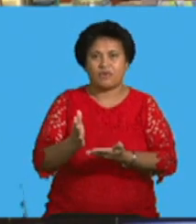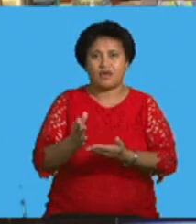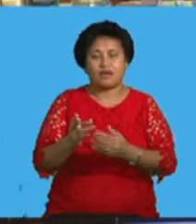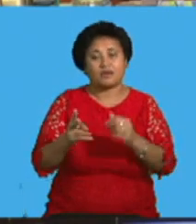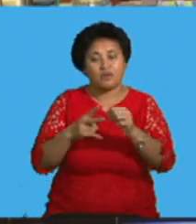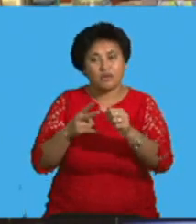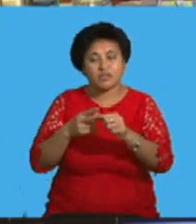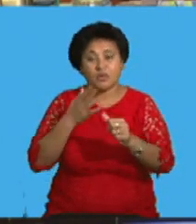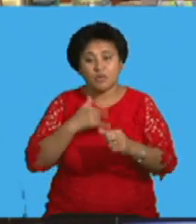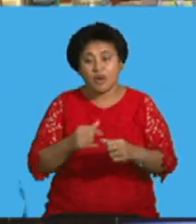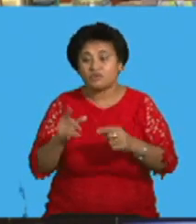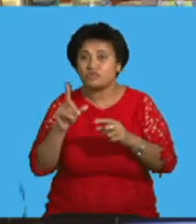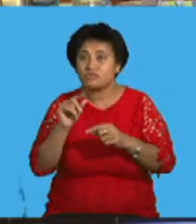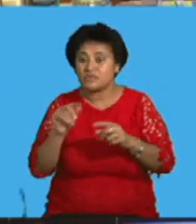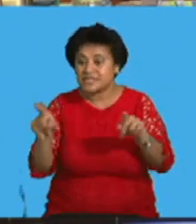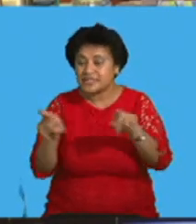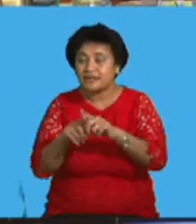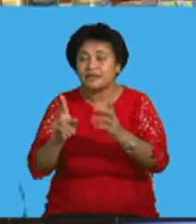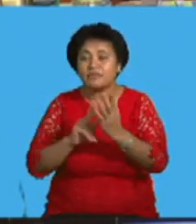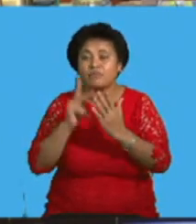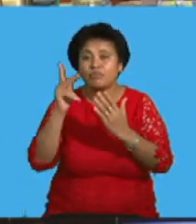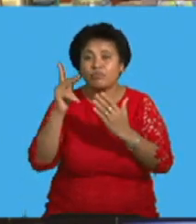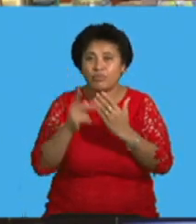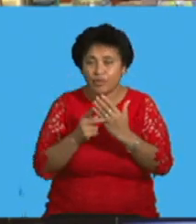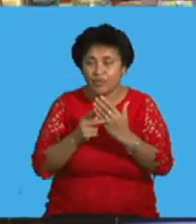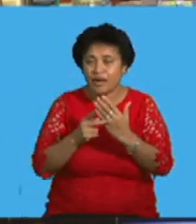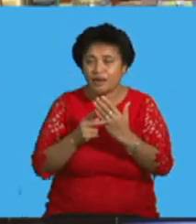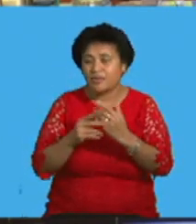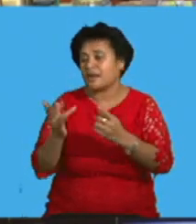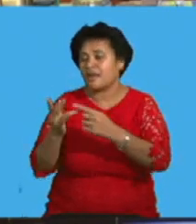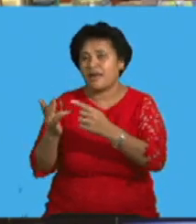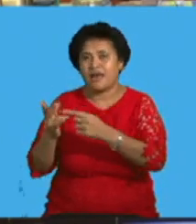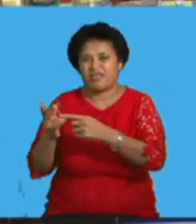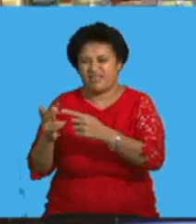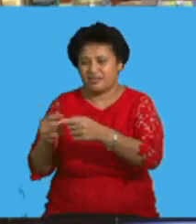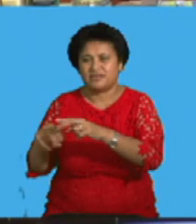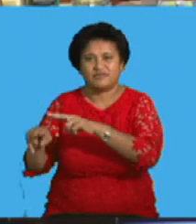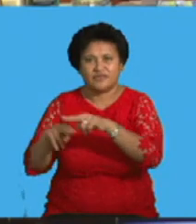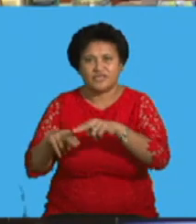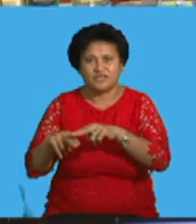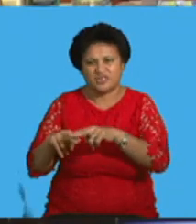parts of the country to continue the momentum and impacts.